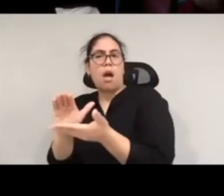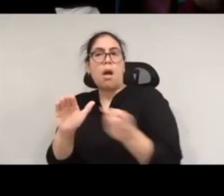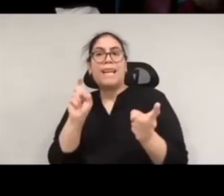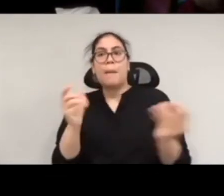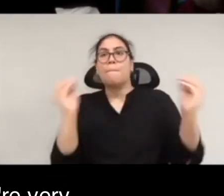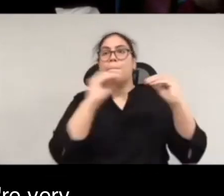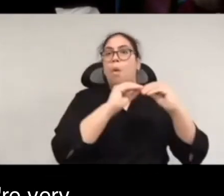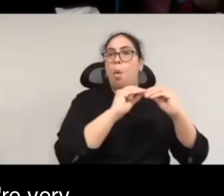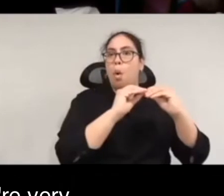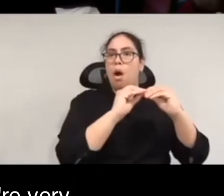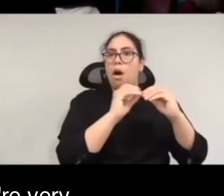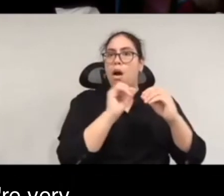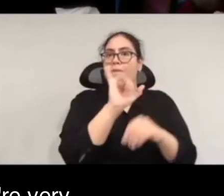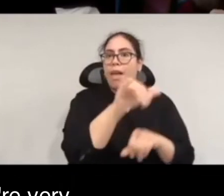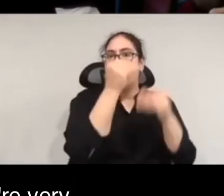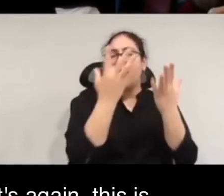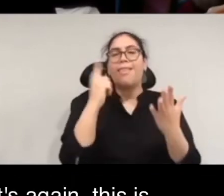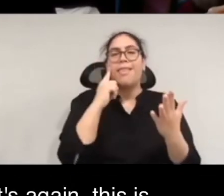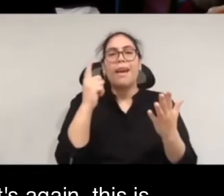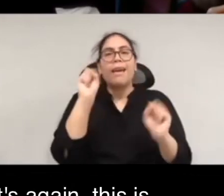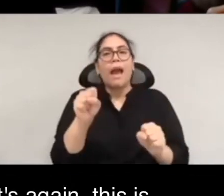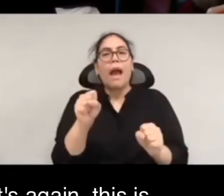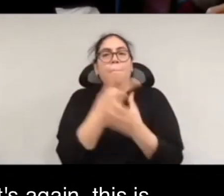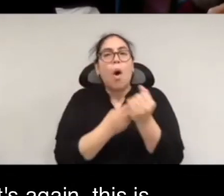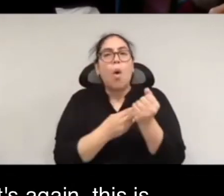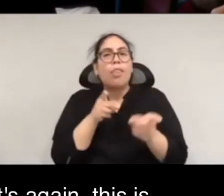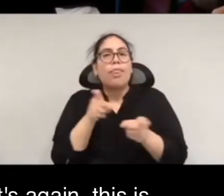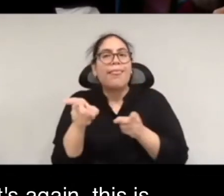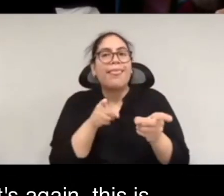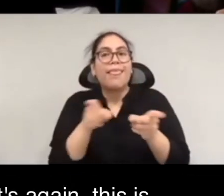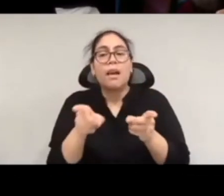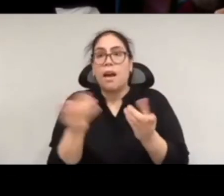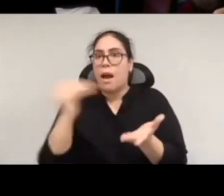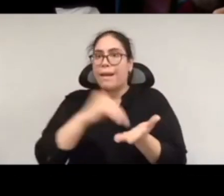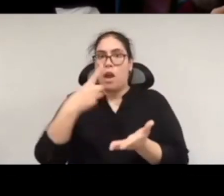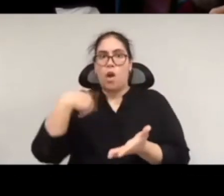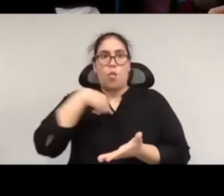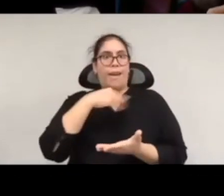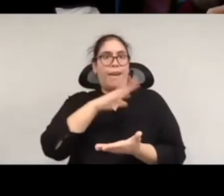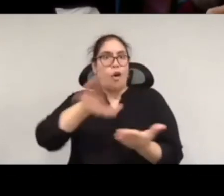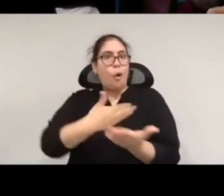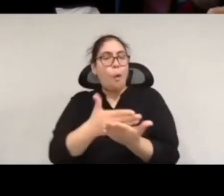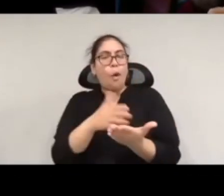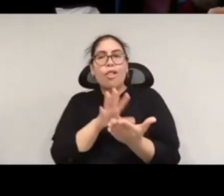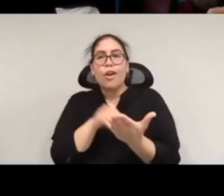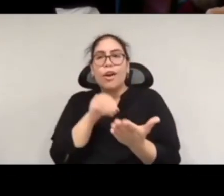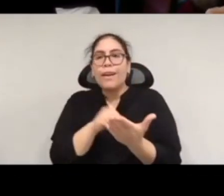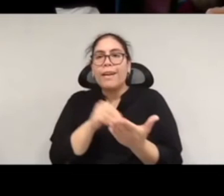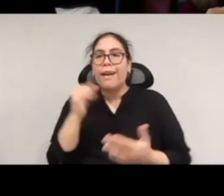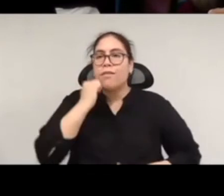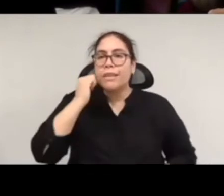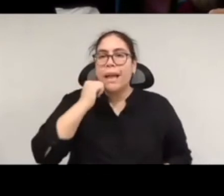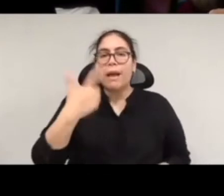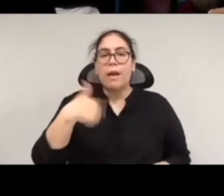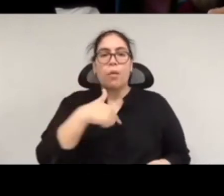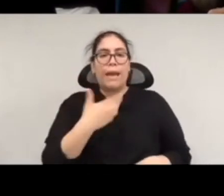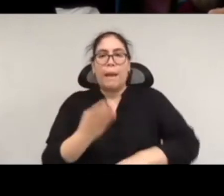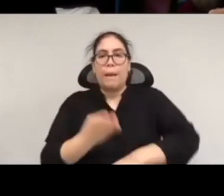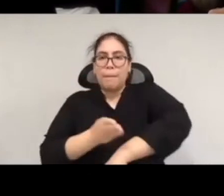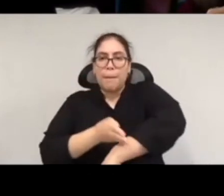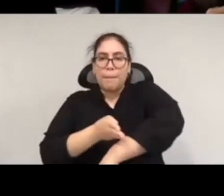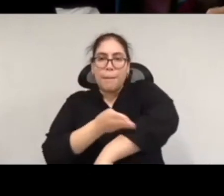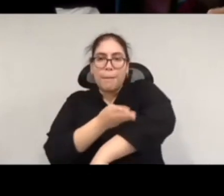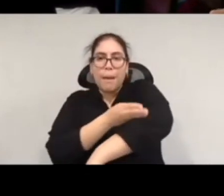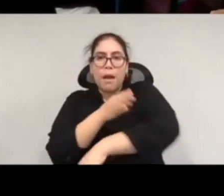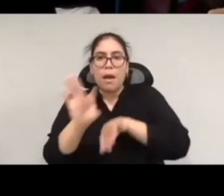both ways, right? I think yes. Again, this is all learning curve. We're all learning every day. We're all getting better every day.